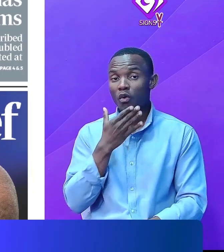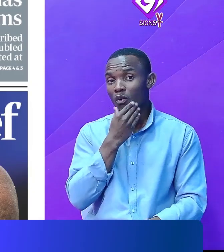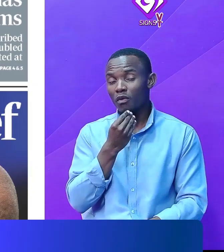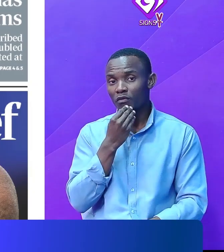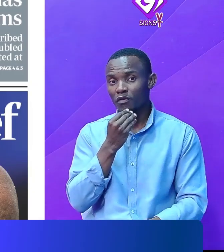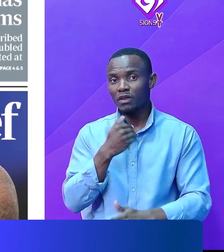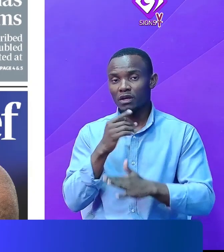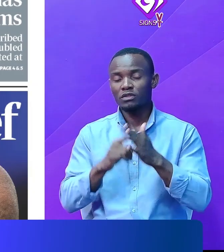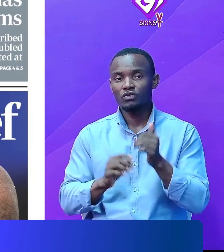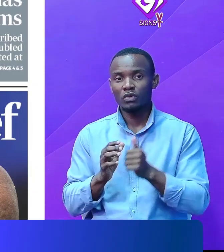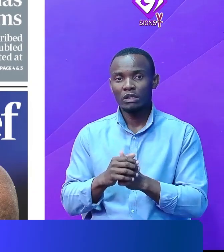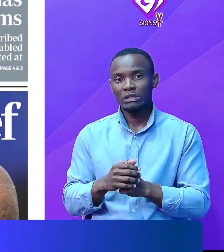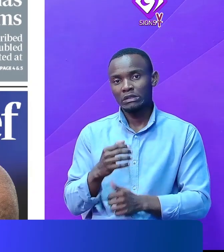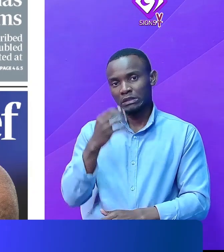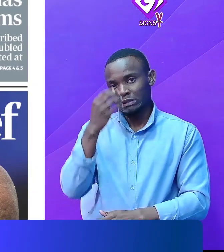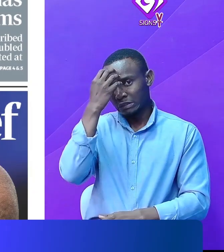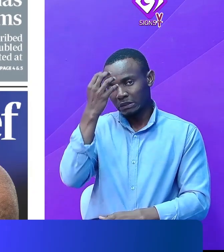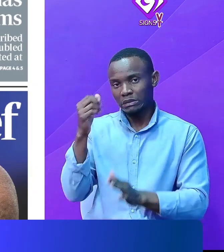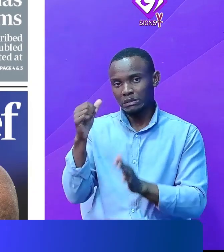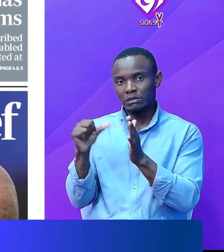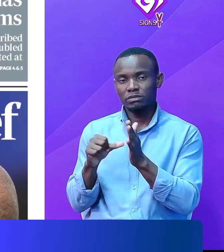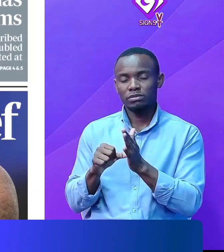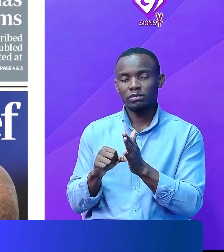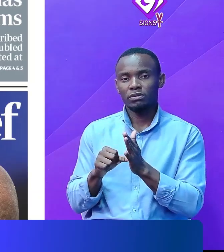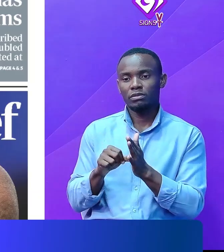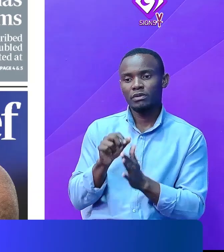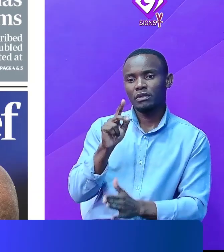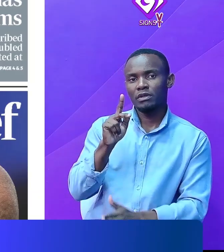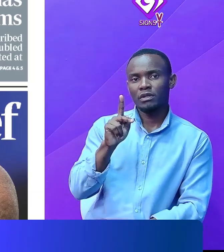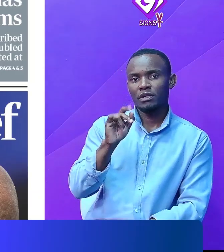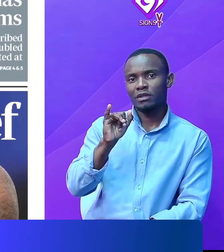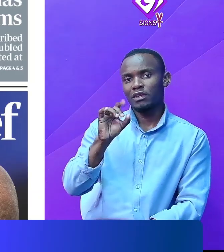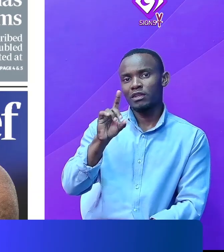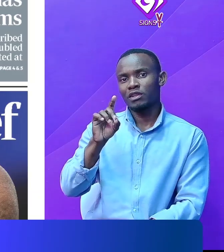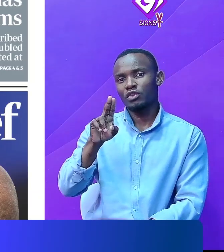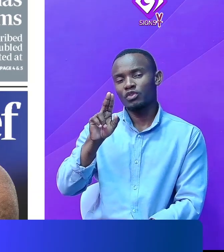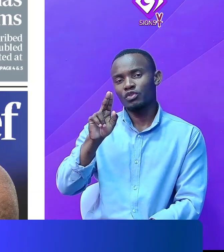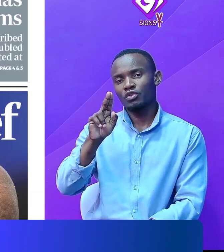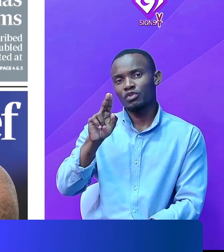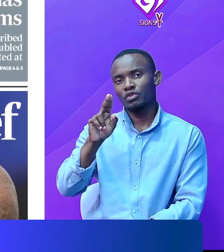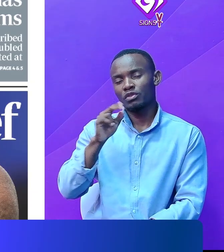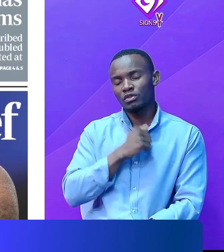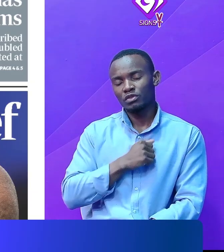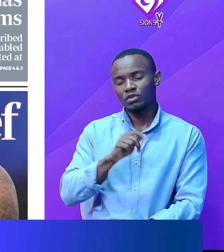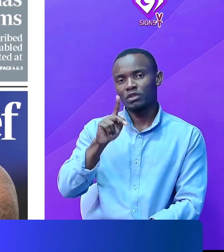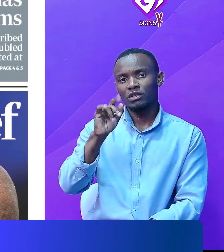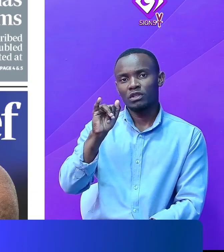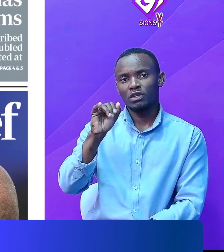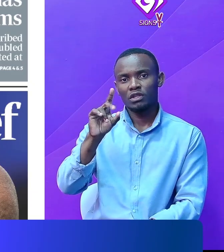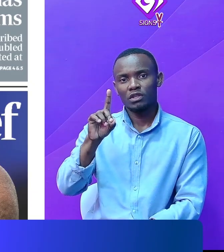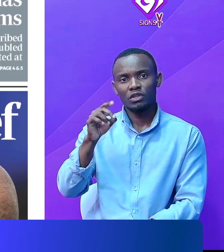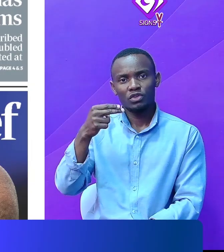Relatives described Kiduka Kimunyi as a troubled loner whose actions hinted at